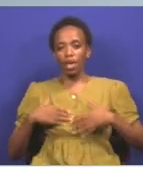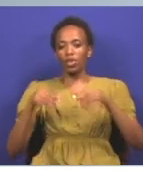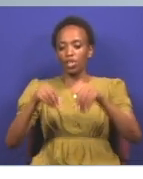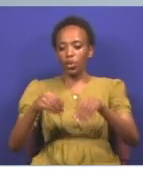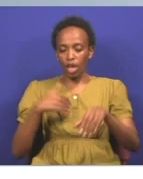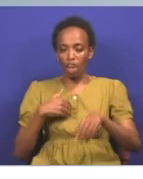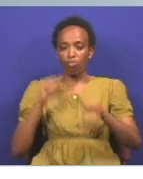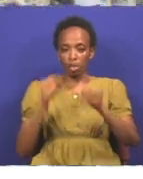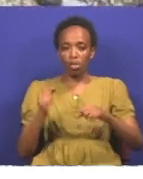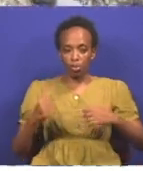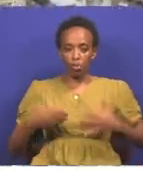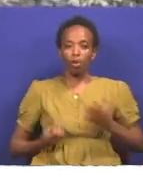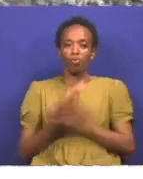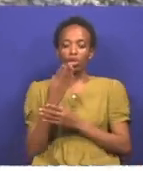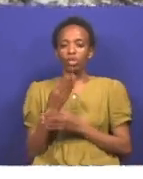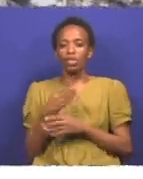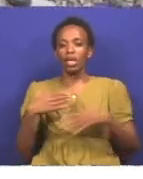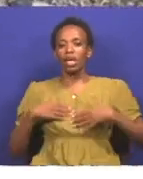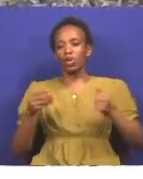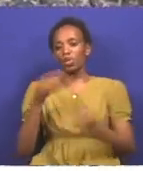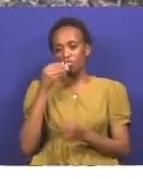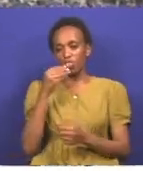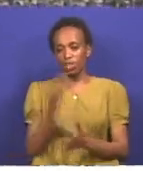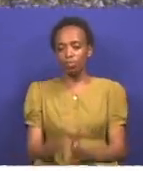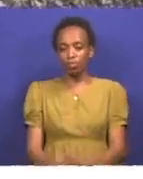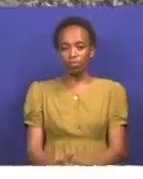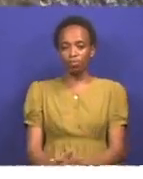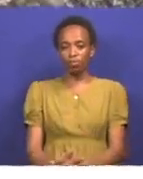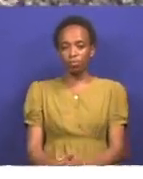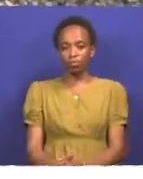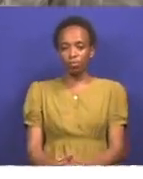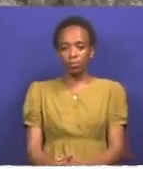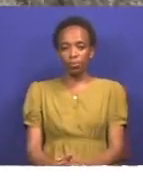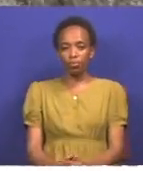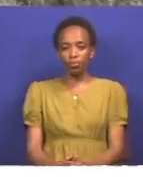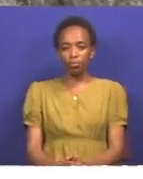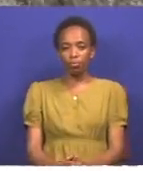produce healthy foods. I am Daisy Lamkirote, reporting for Hope TV News Watch.